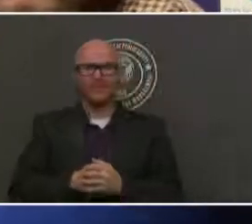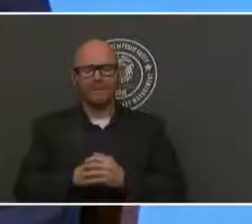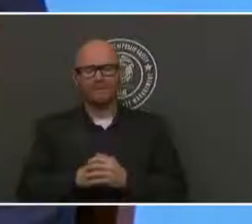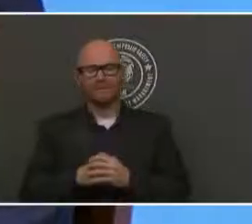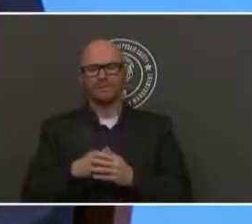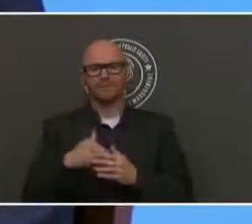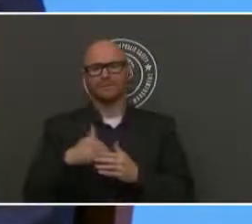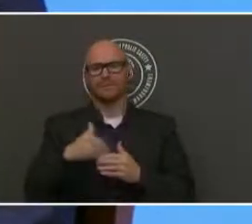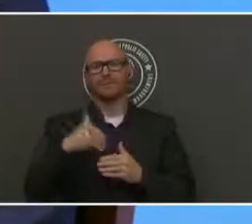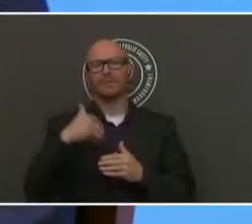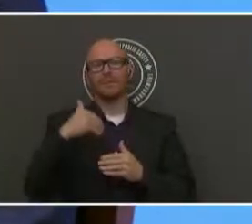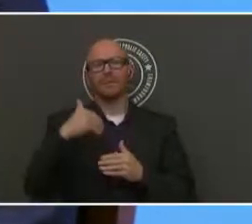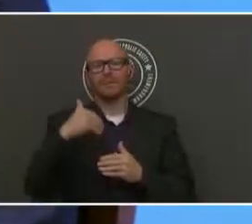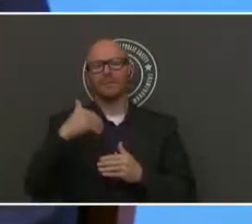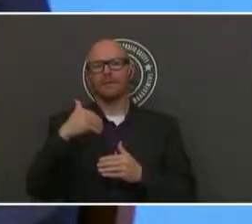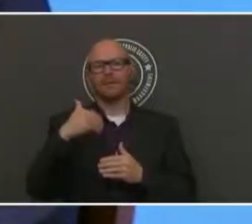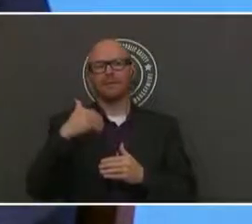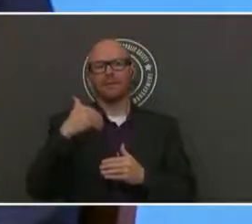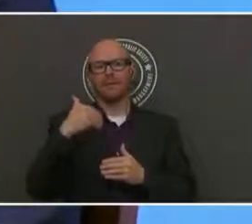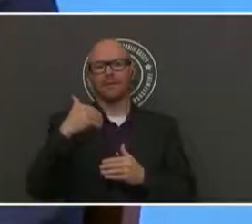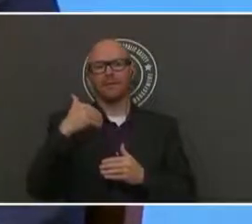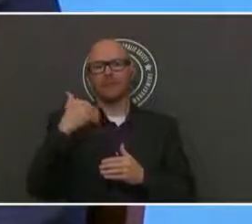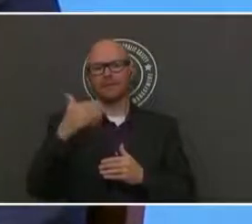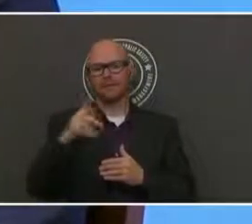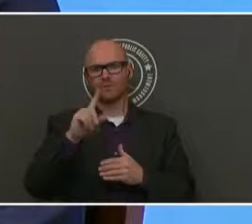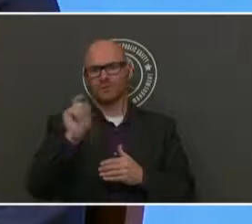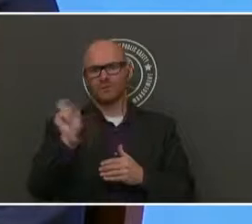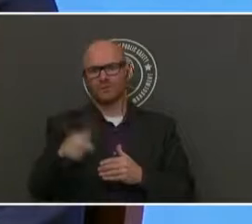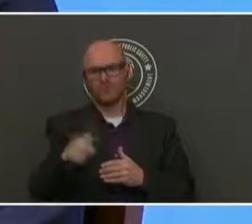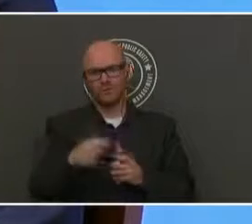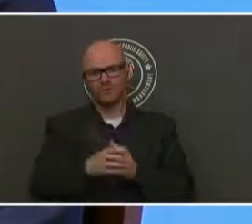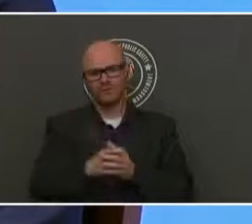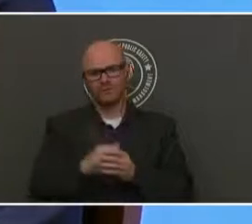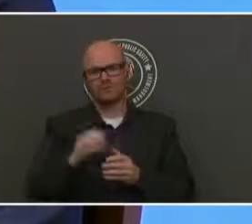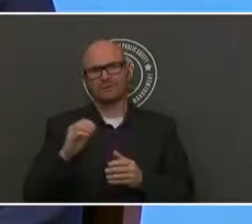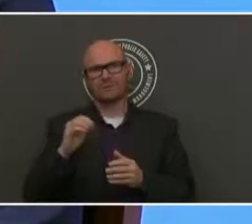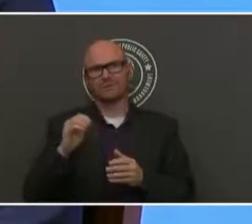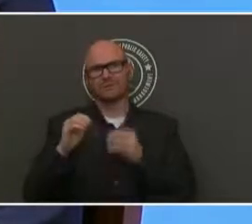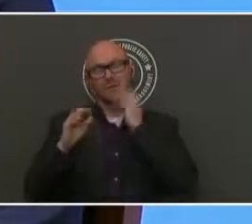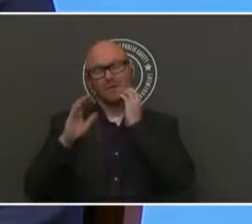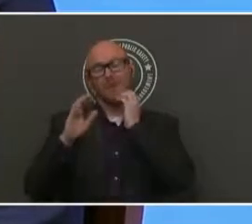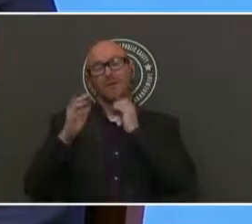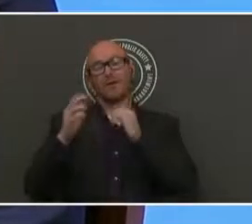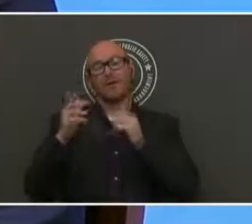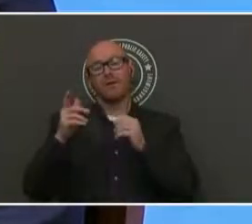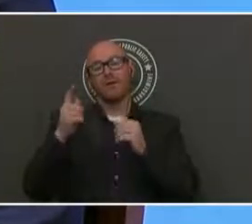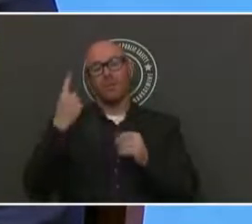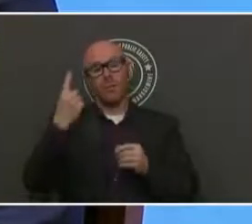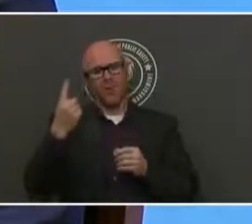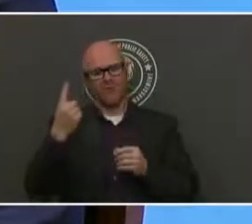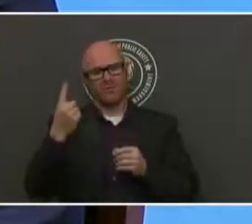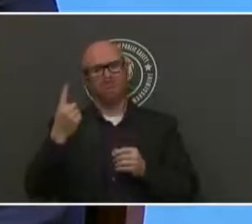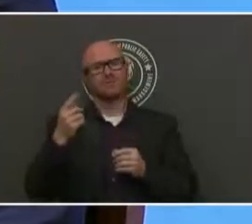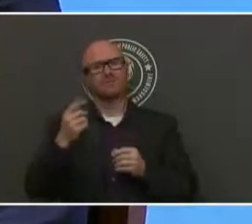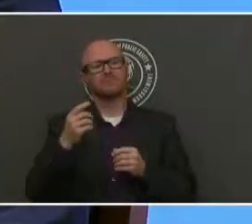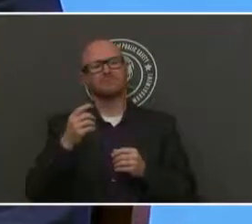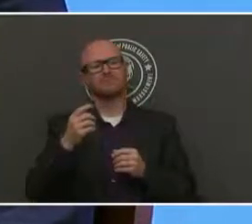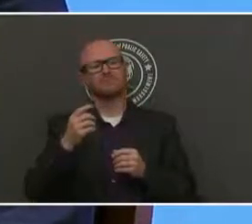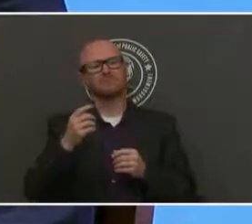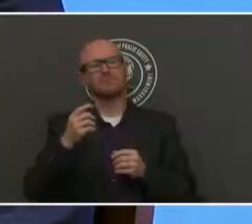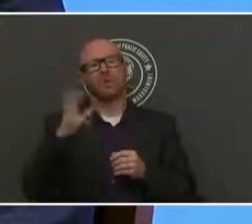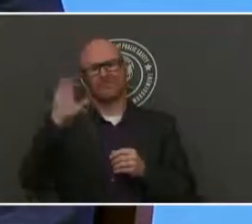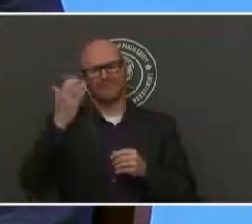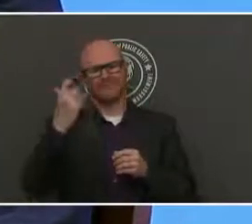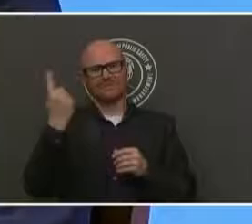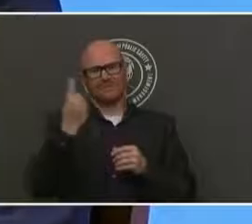Church 3 years ago from being deported, is now being granted a stay of removal. Your thoughts on that? This has been going